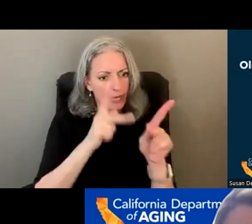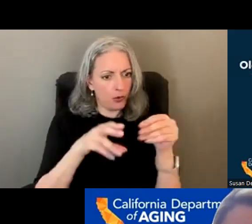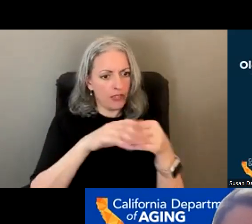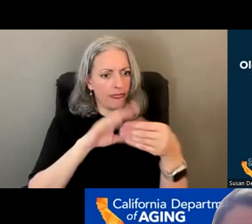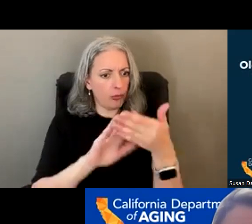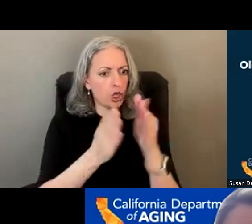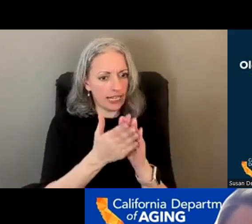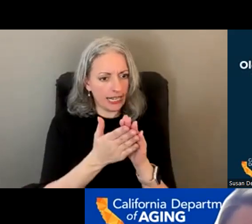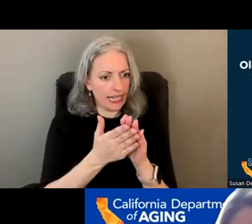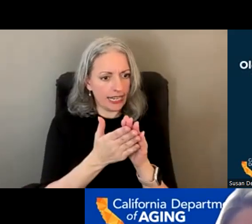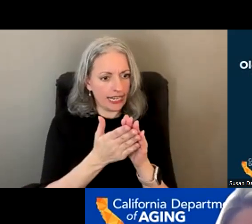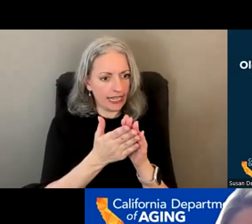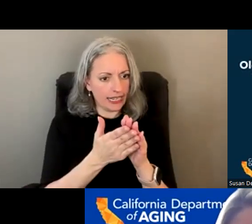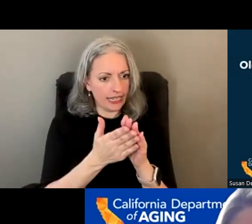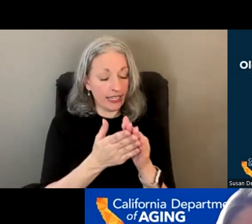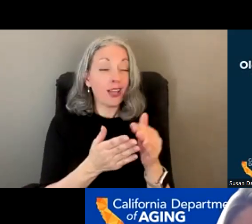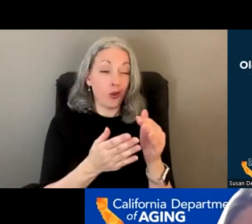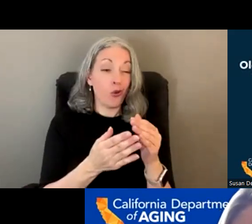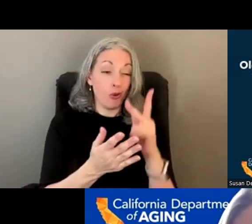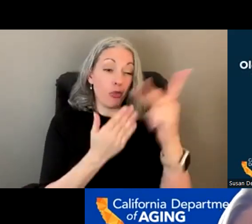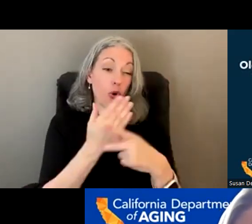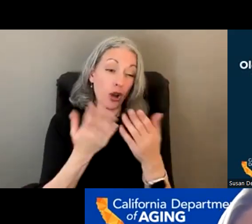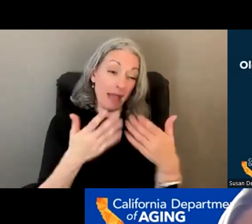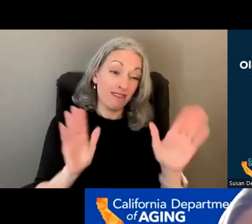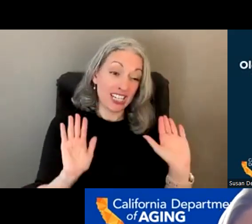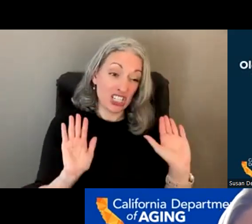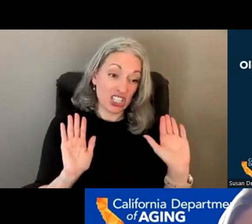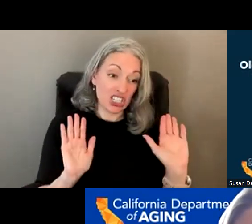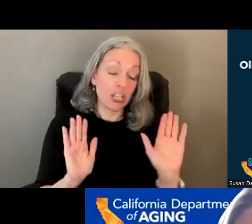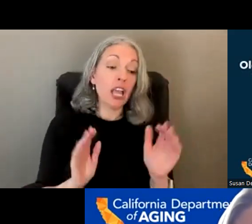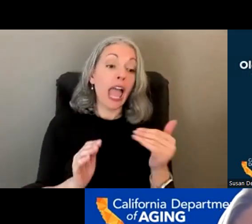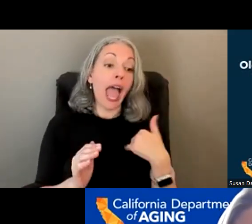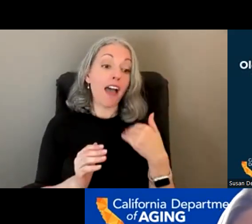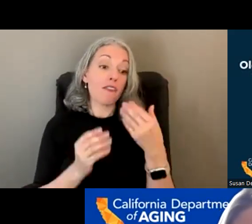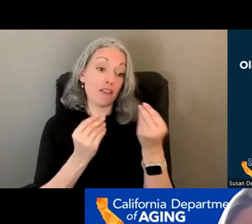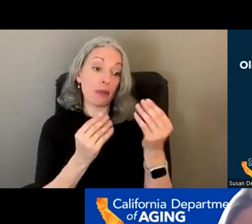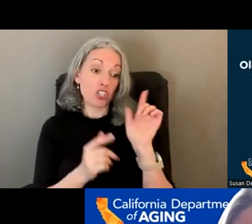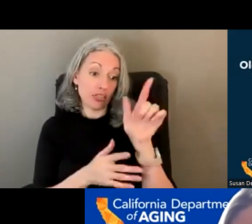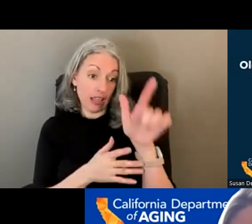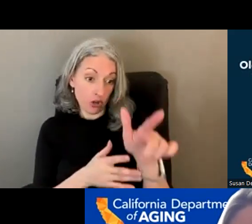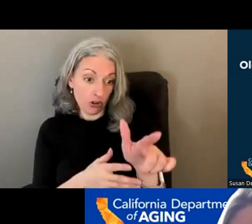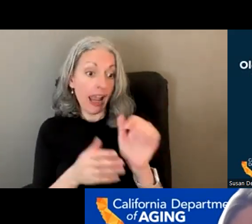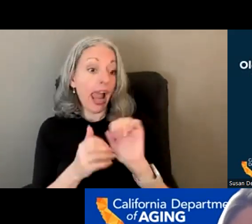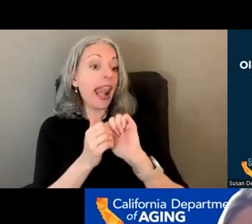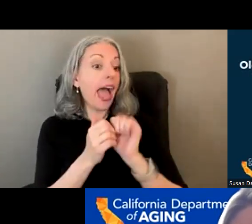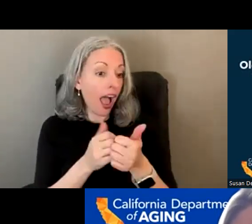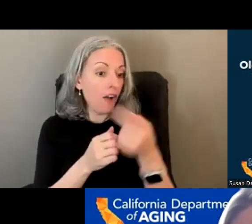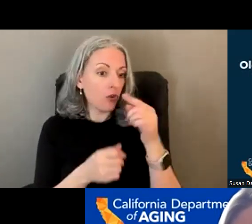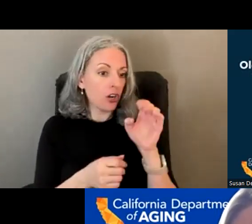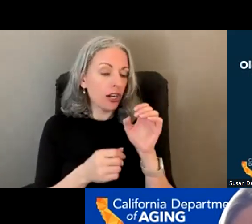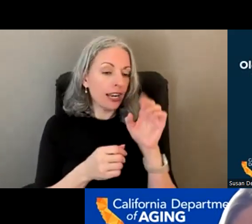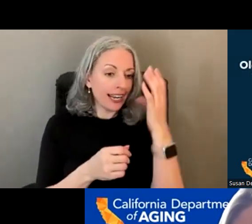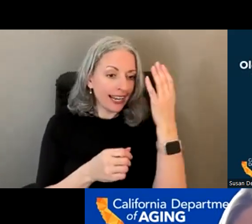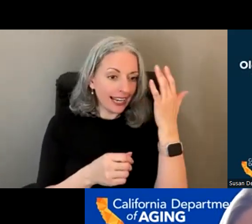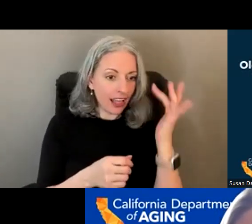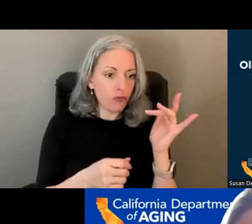community, even when the program ends. So we'll have more information on that and how we make it available for the CalGrows program and all of